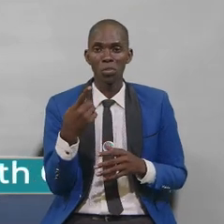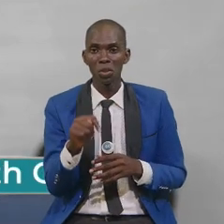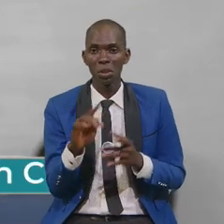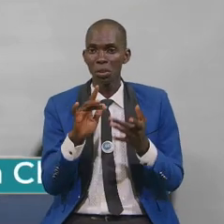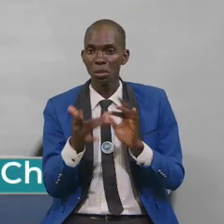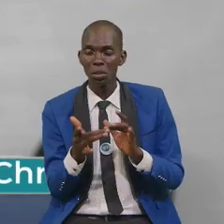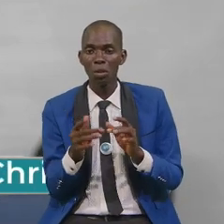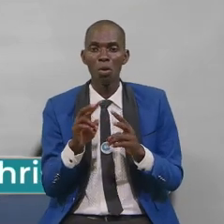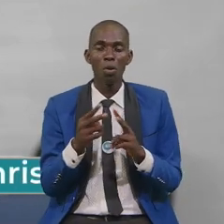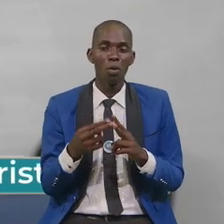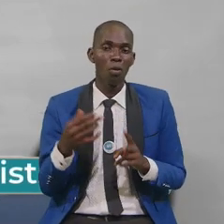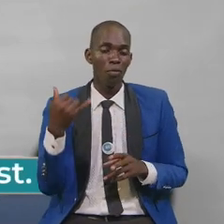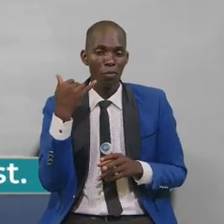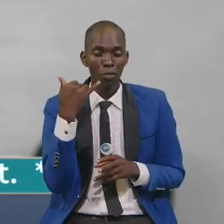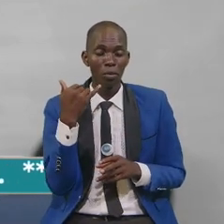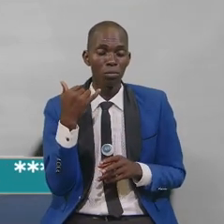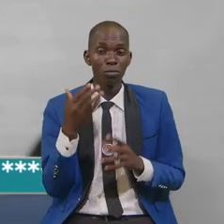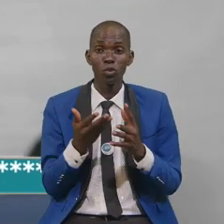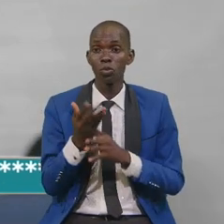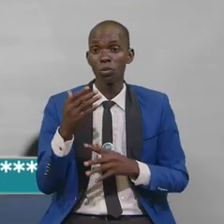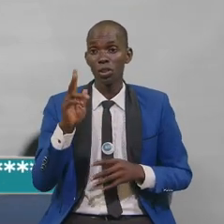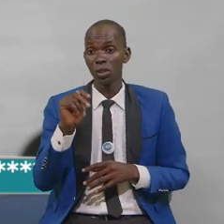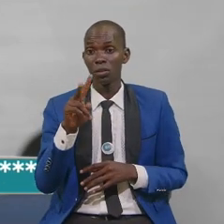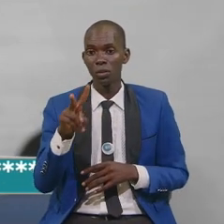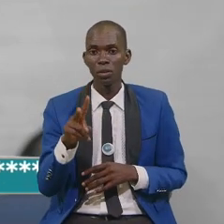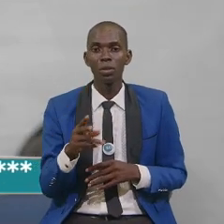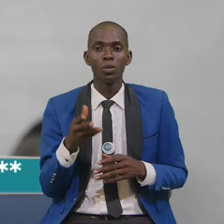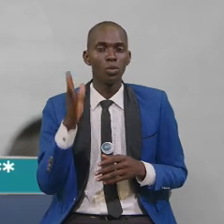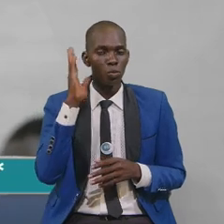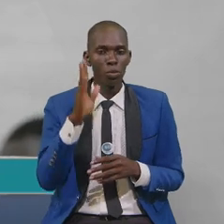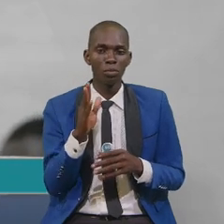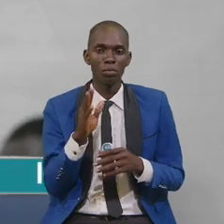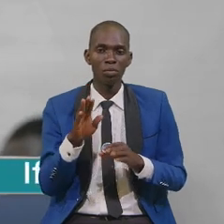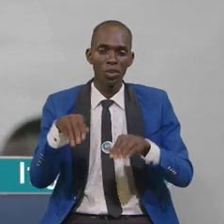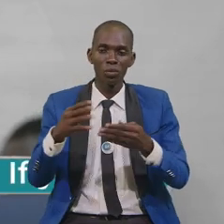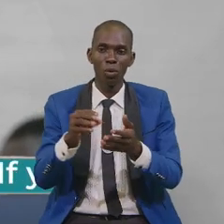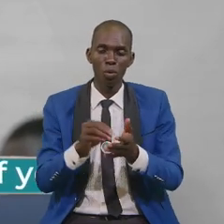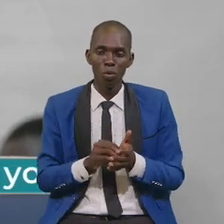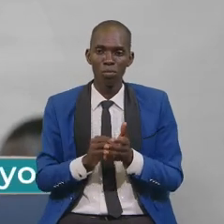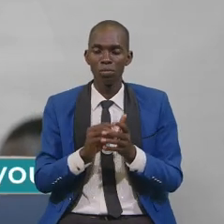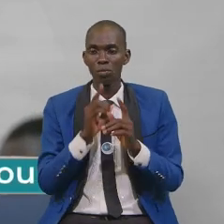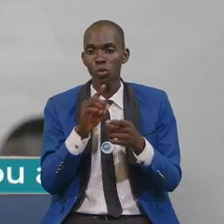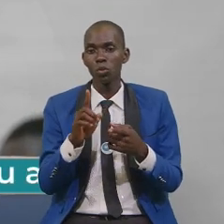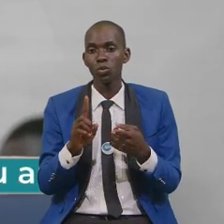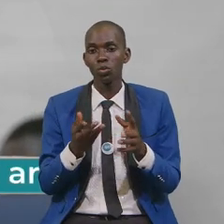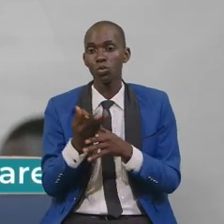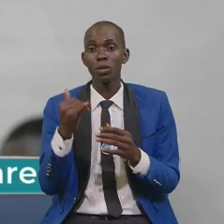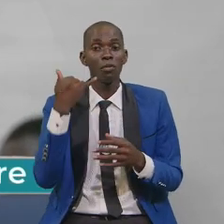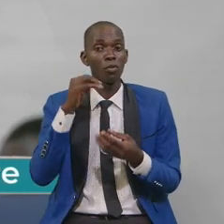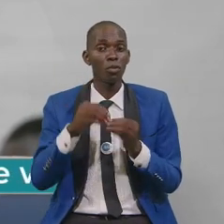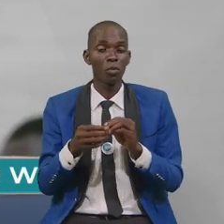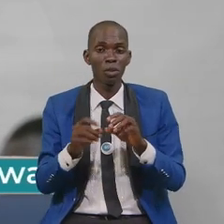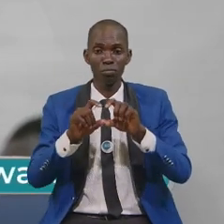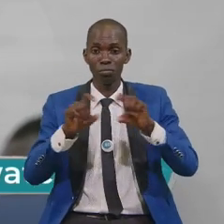follow up on you, because our pastor will want to relate with you so that you'll